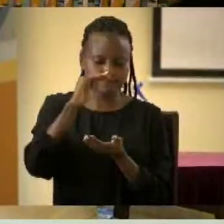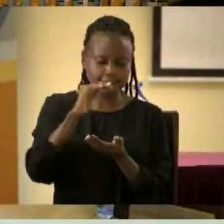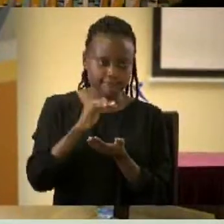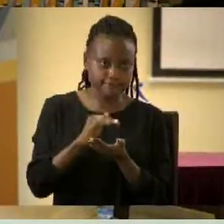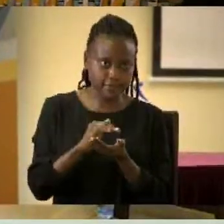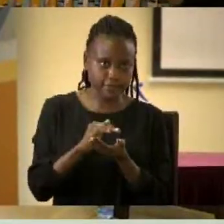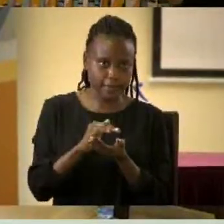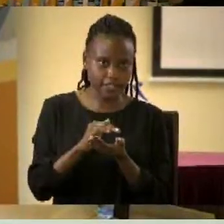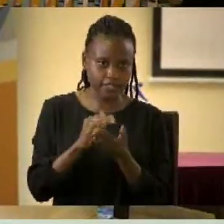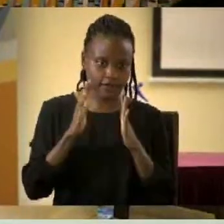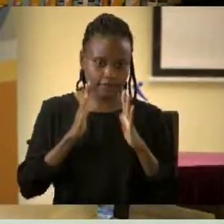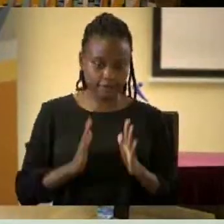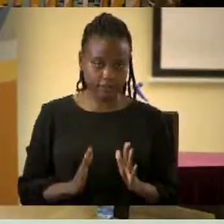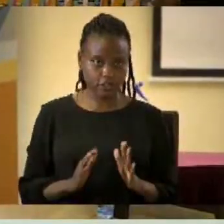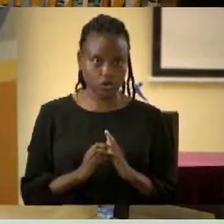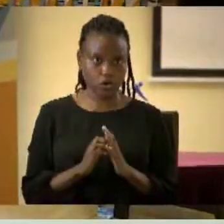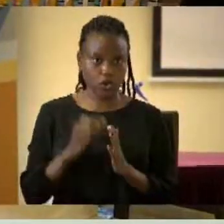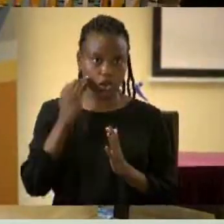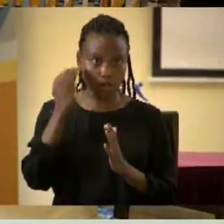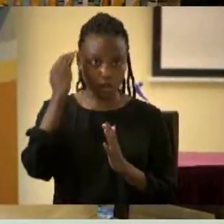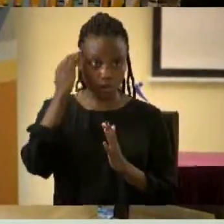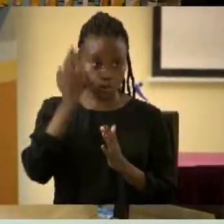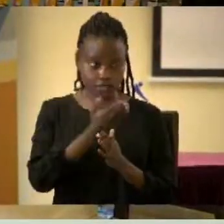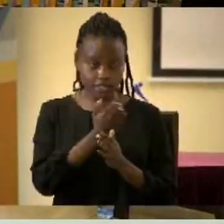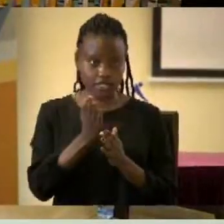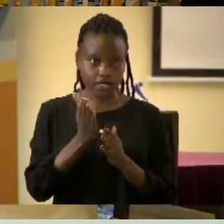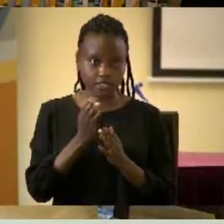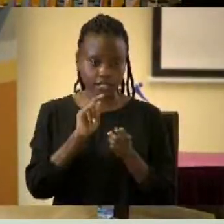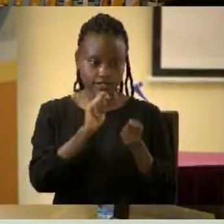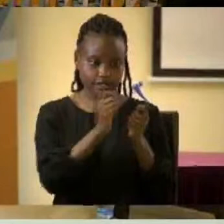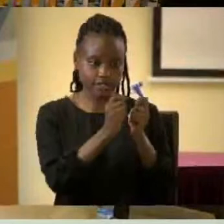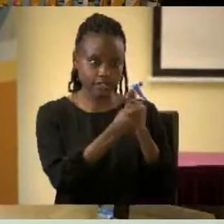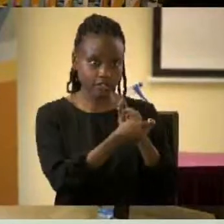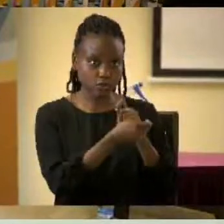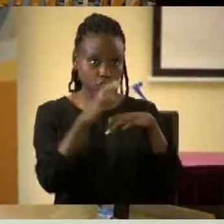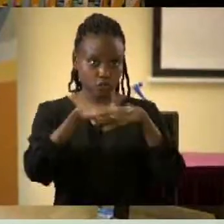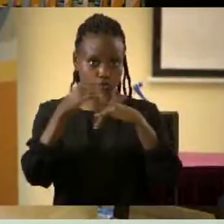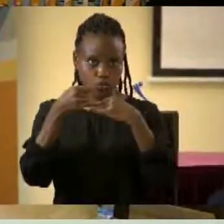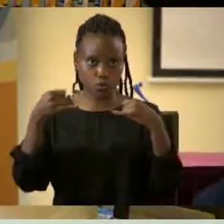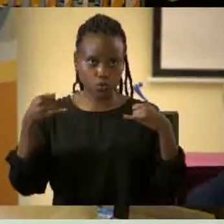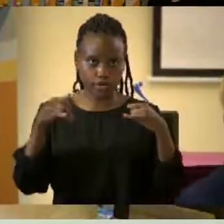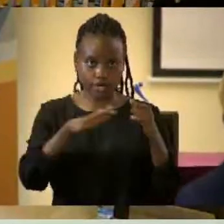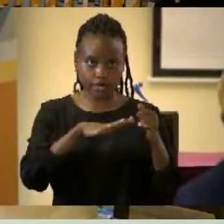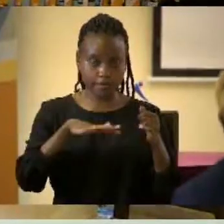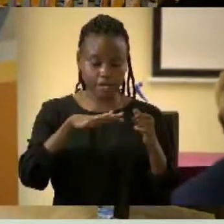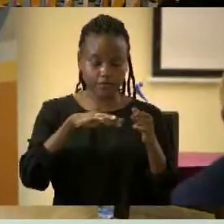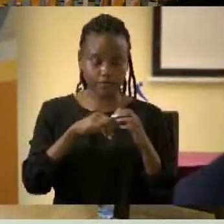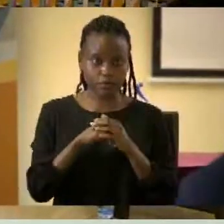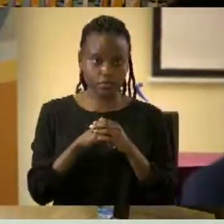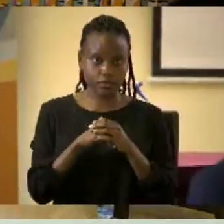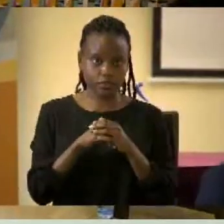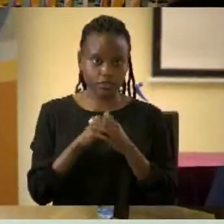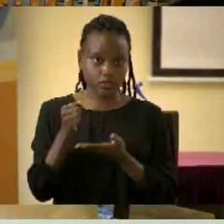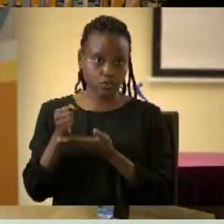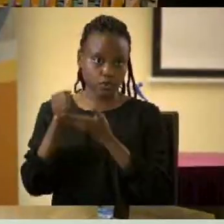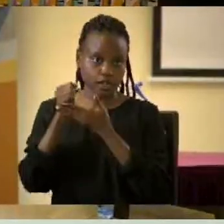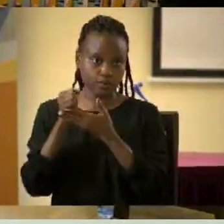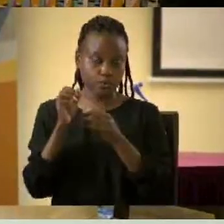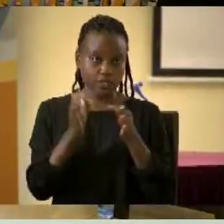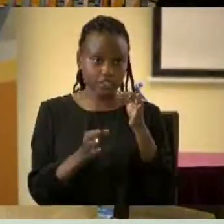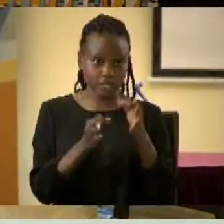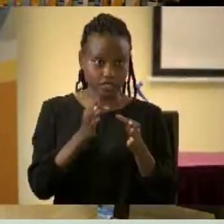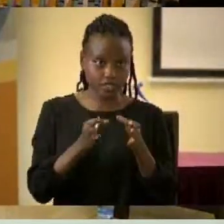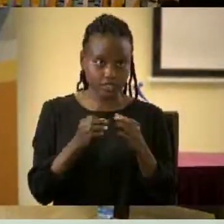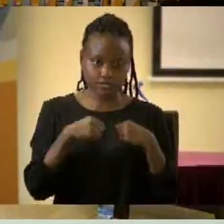court attendance and quickly switch to virtual courts and online platforms to facilitate justice. We have